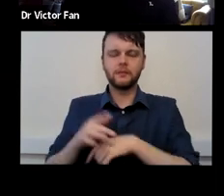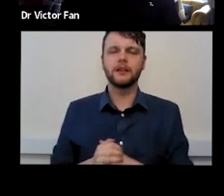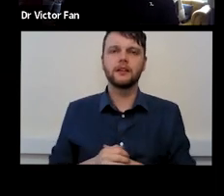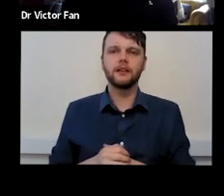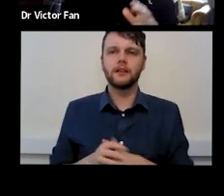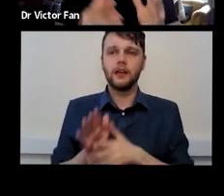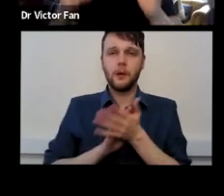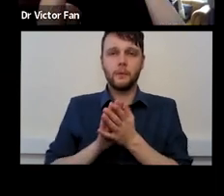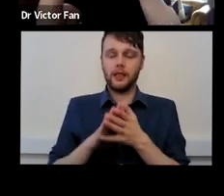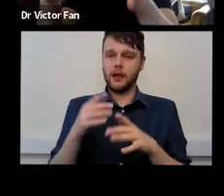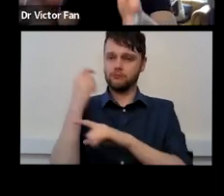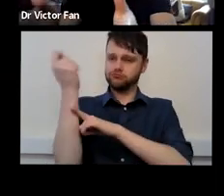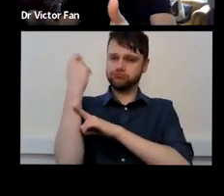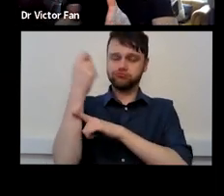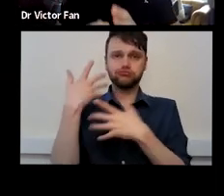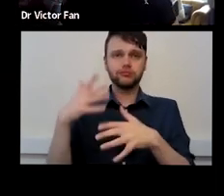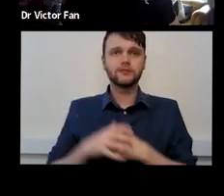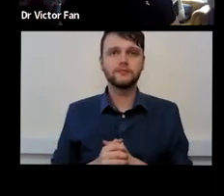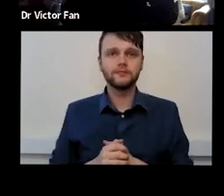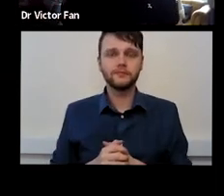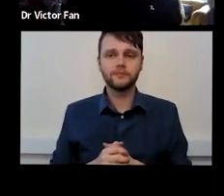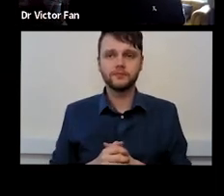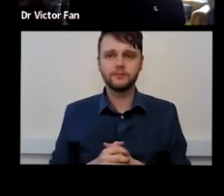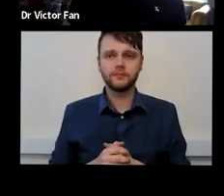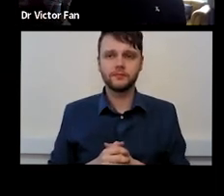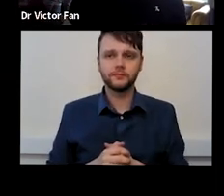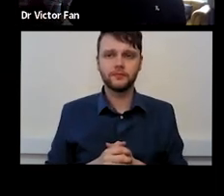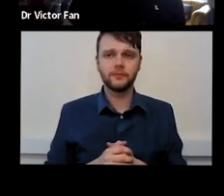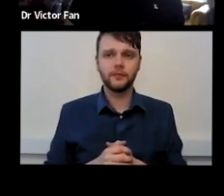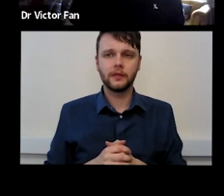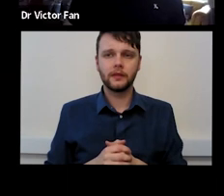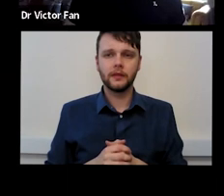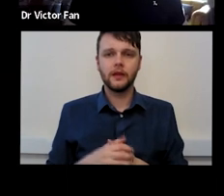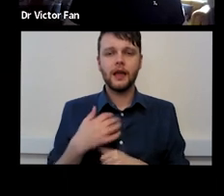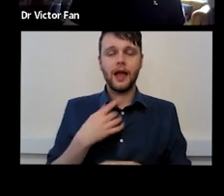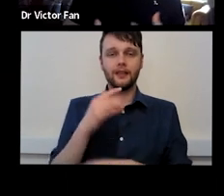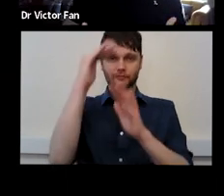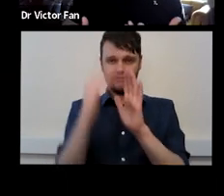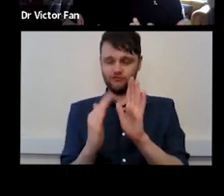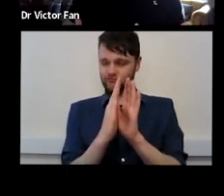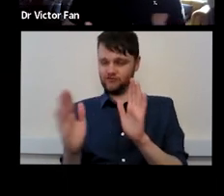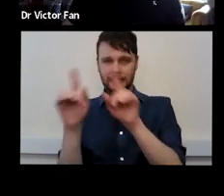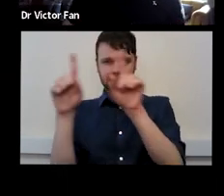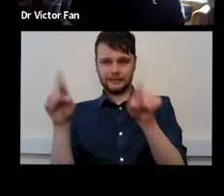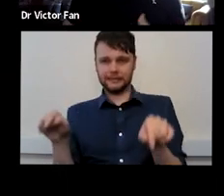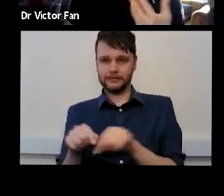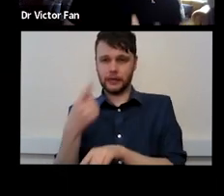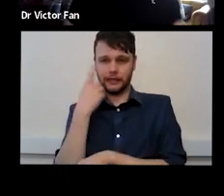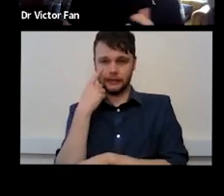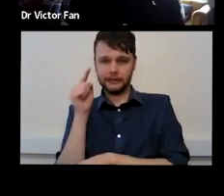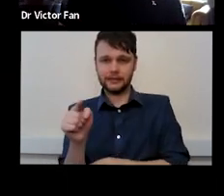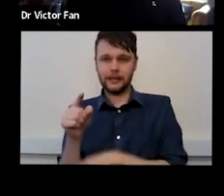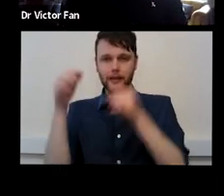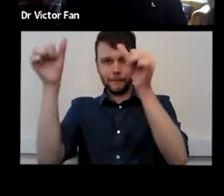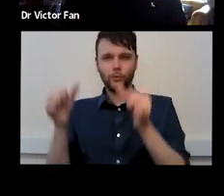box office hit. And on the right lower corner of the slide, you will be able to see the